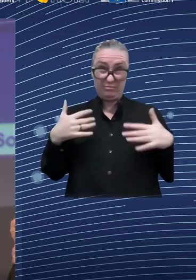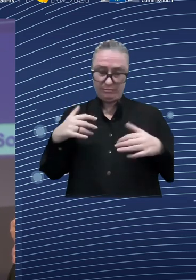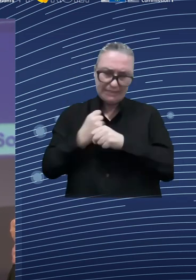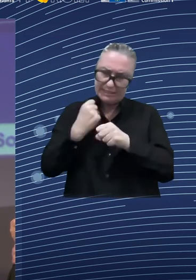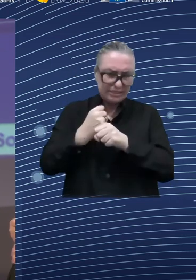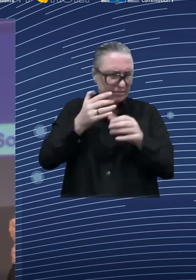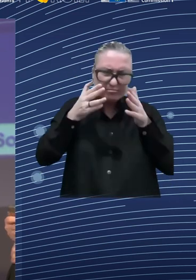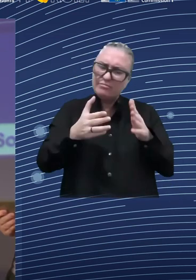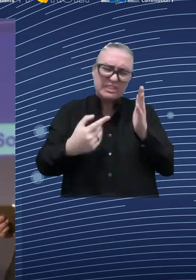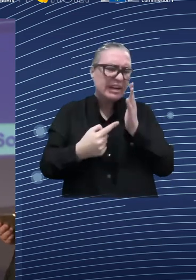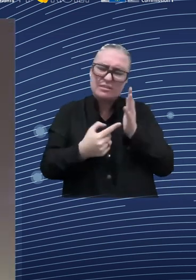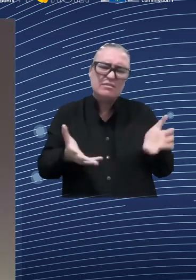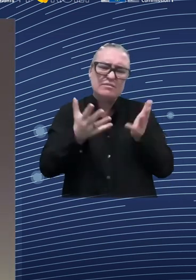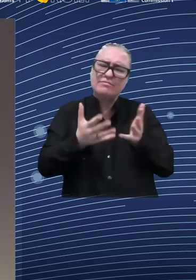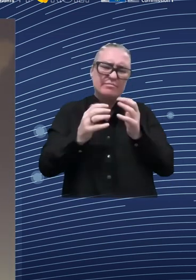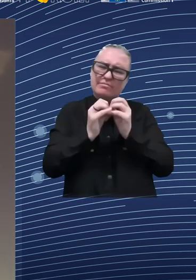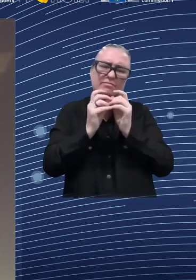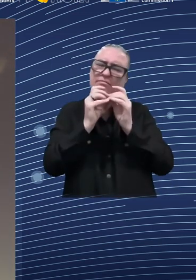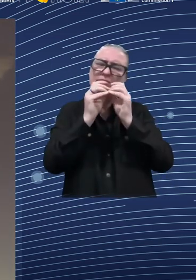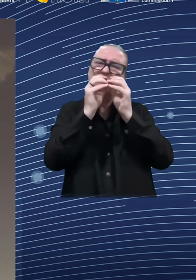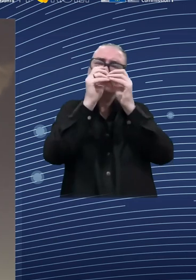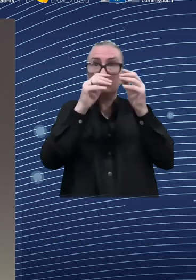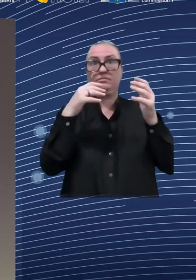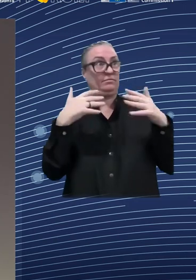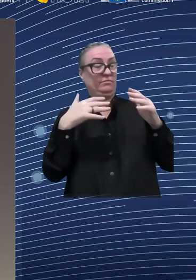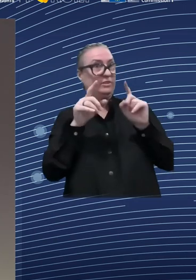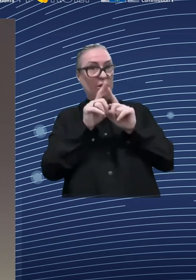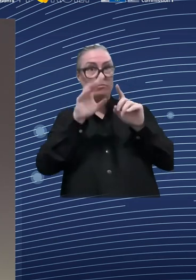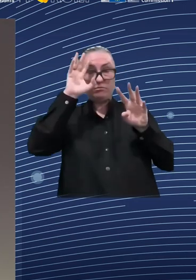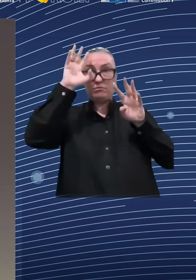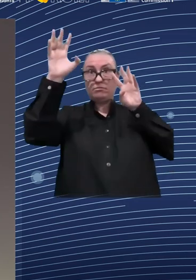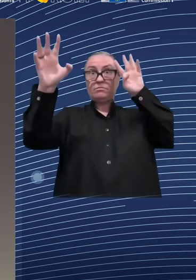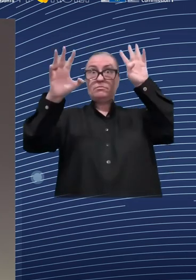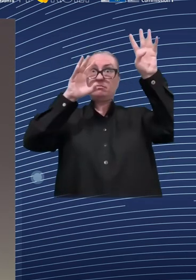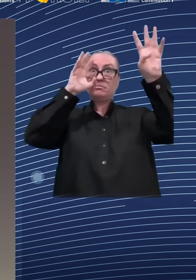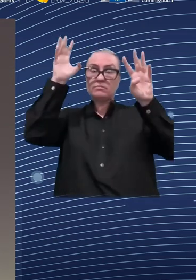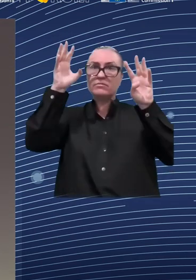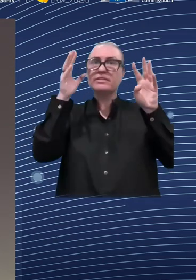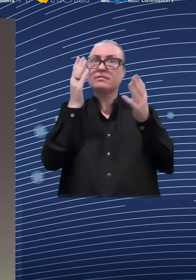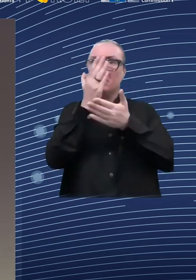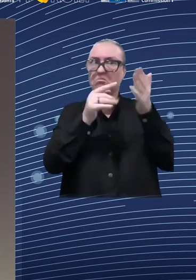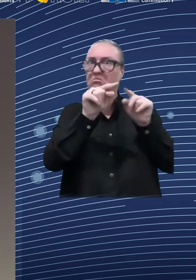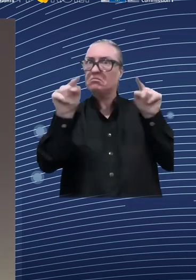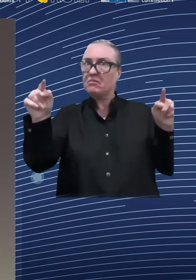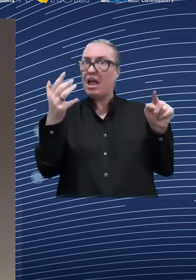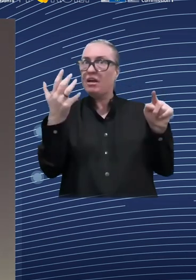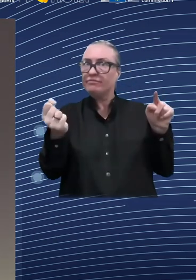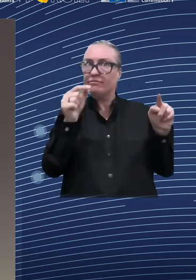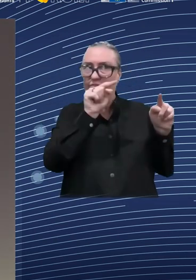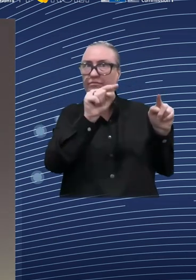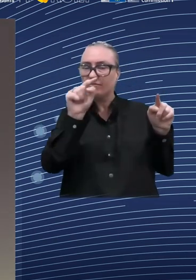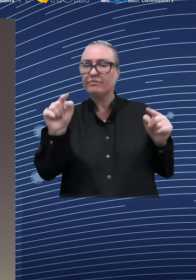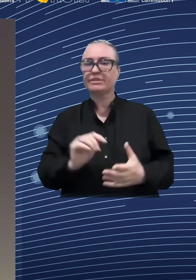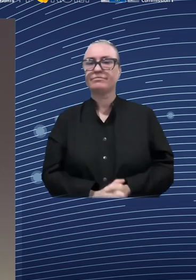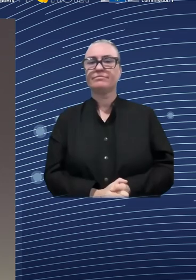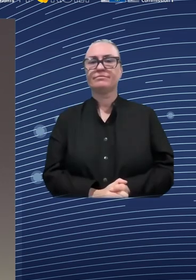market. Well, thank you. I know you're absolutely right. We do need to sometimes define what we're talking about when we say AI. It's a bit